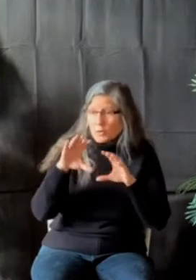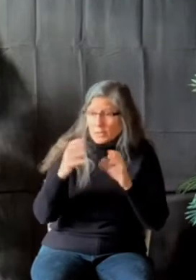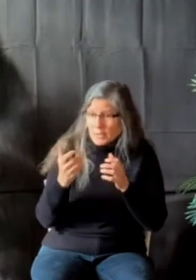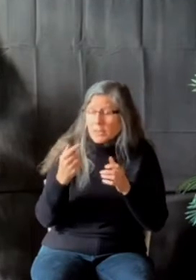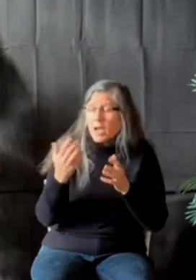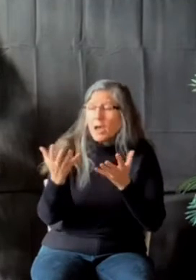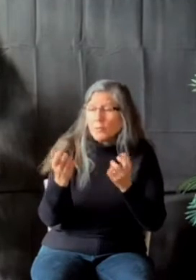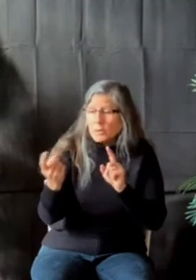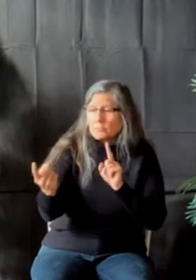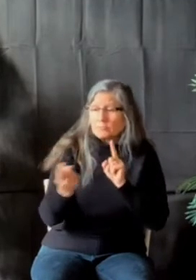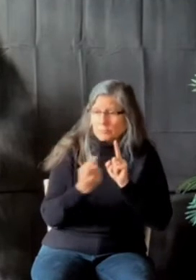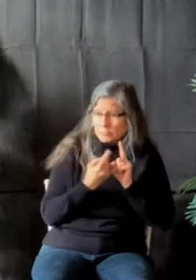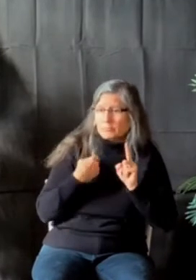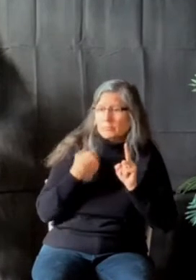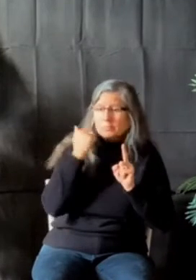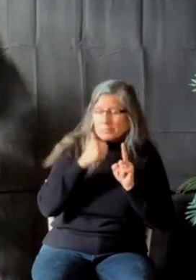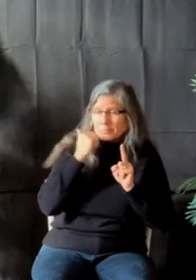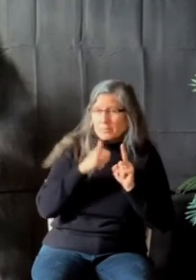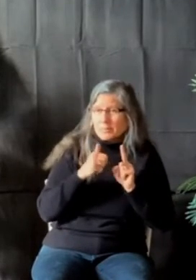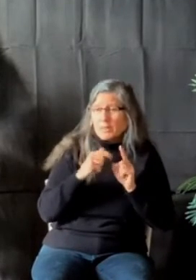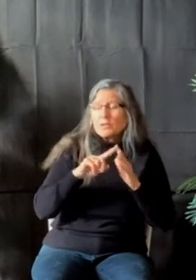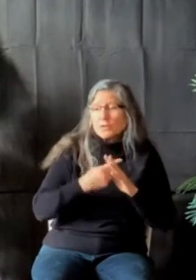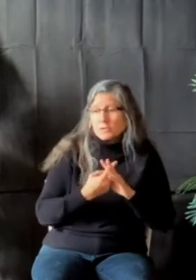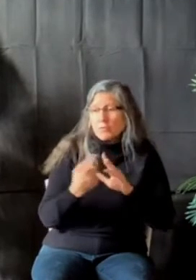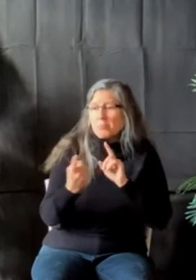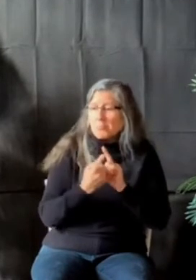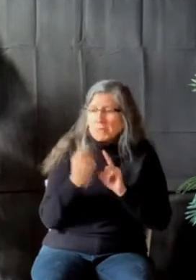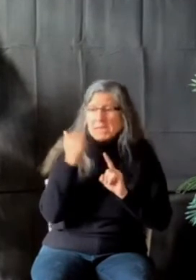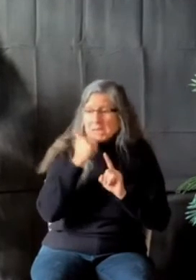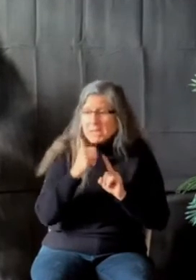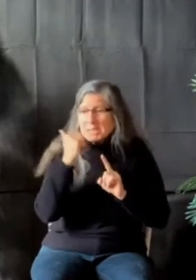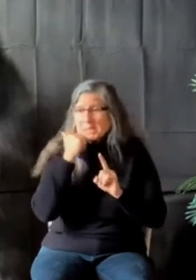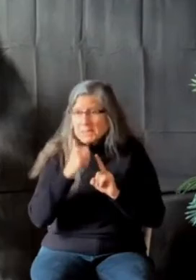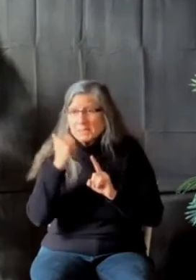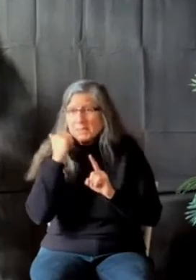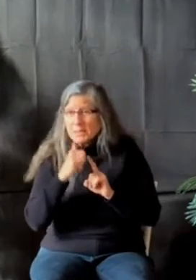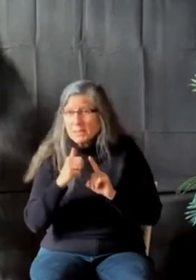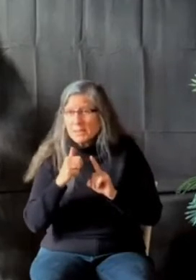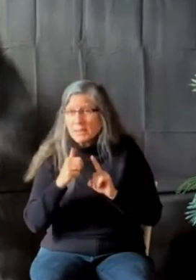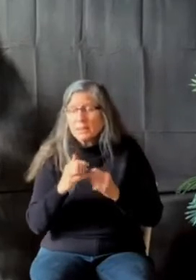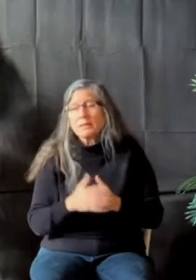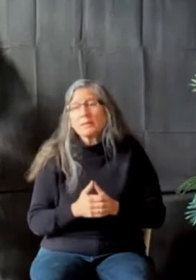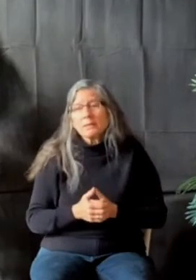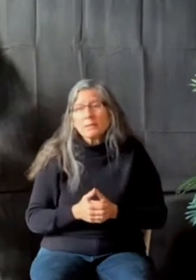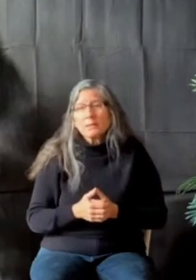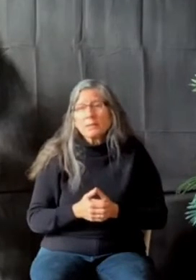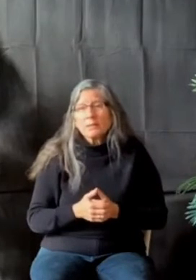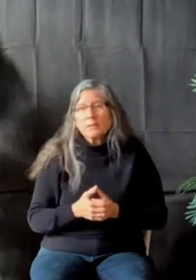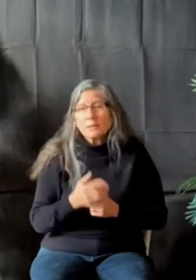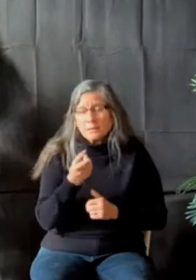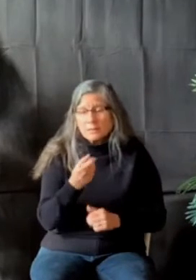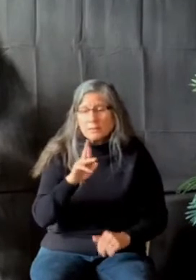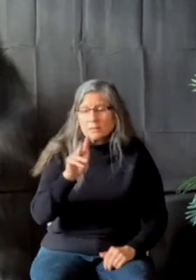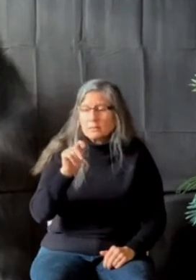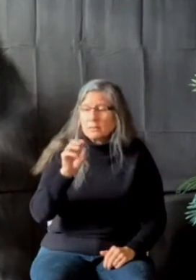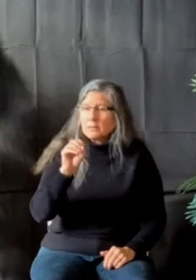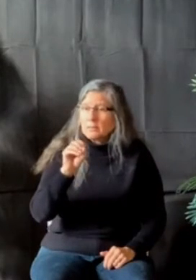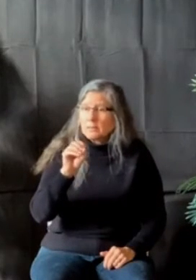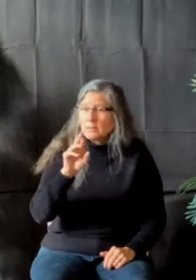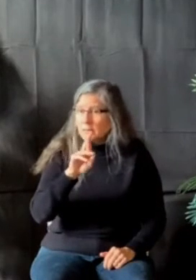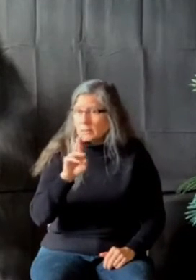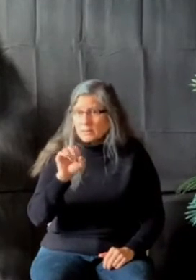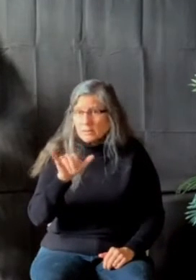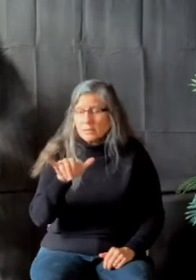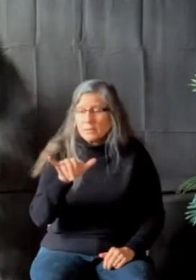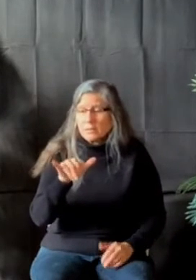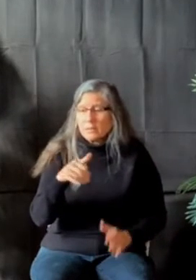day." And Dr. Torrey just began to meet with him on a daily basis. And he did come to that. Dr. Torrey showed